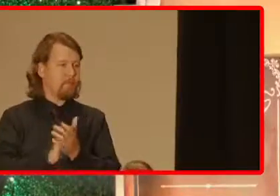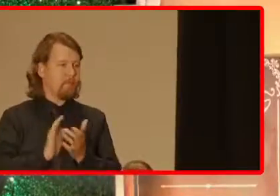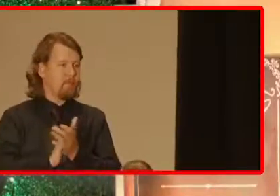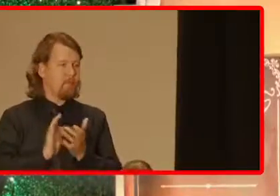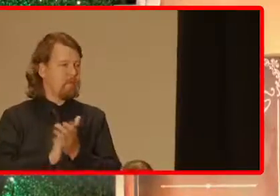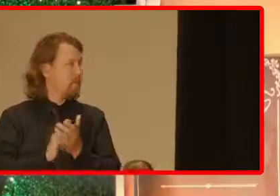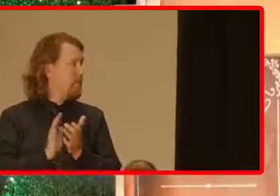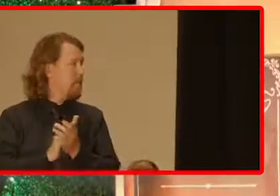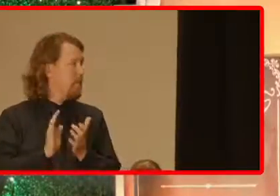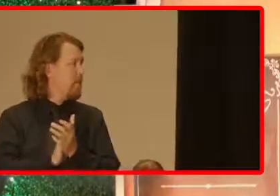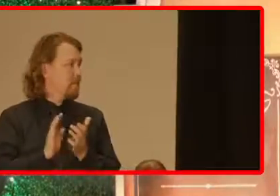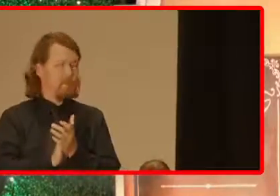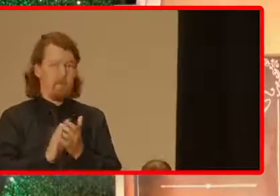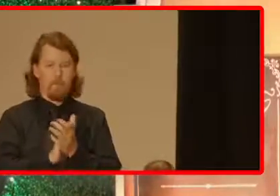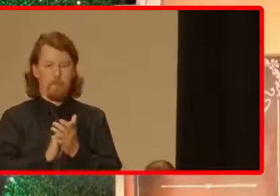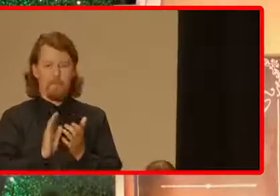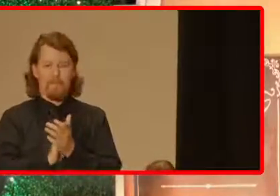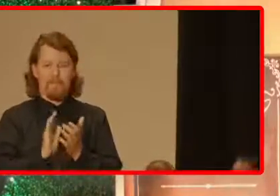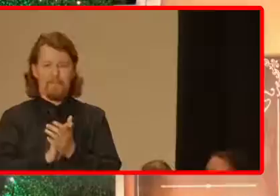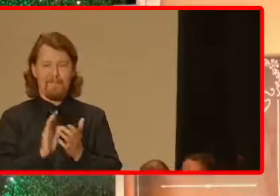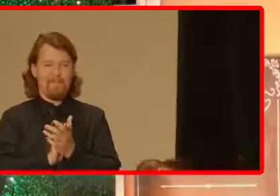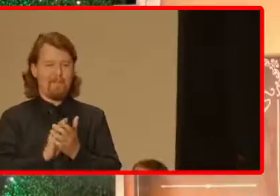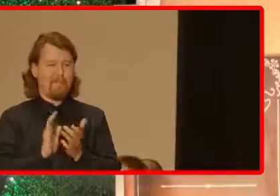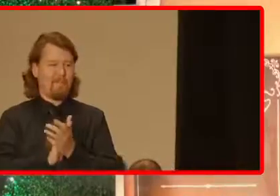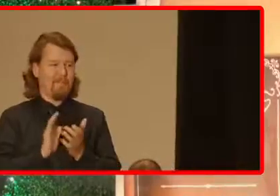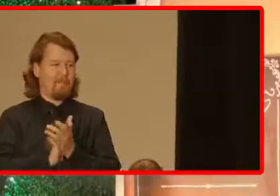Good evening.